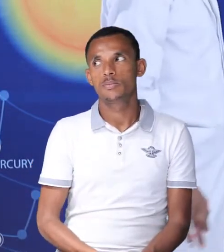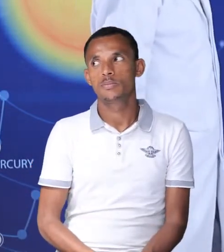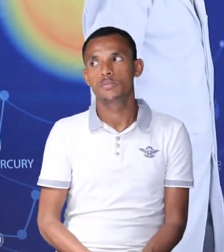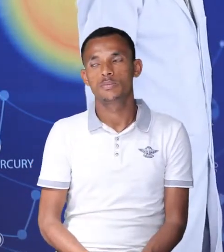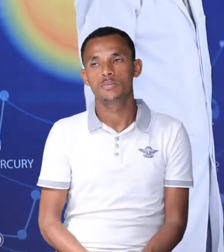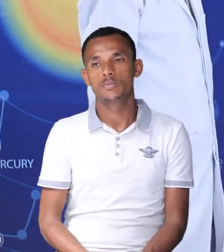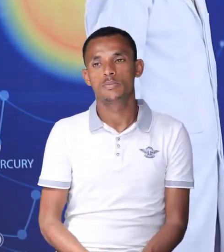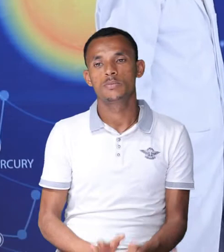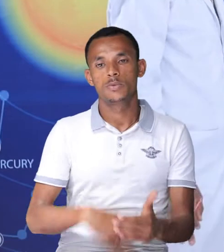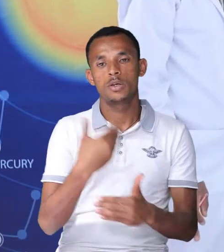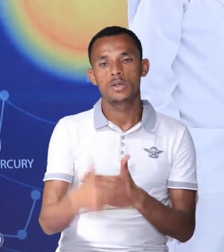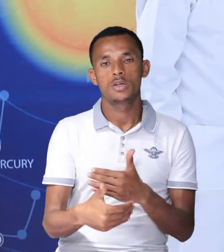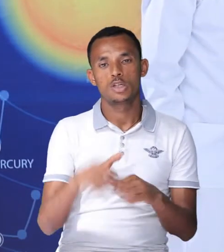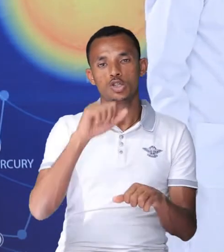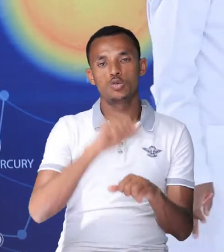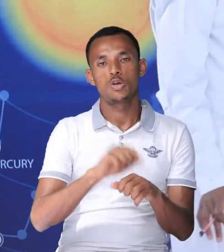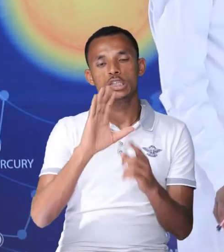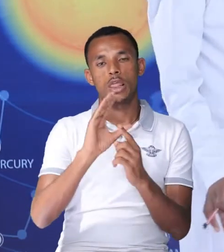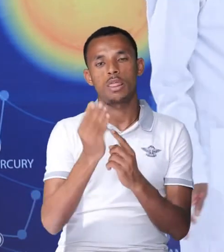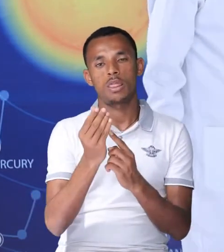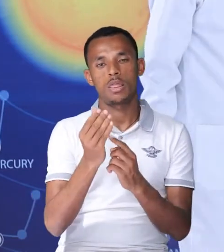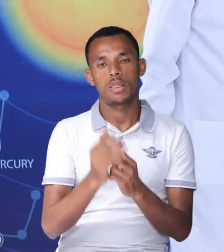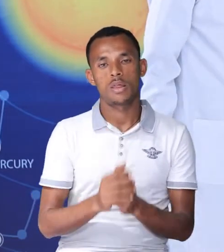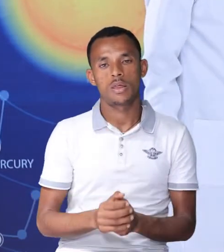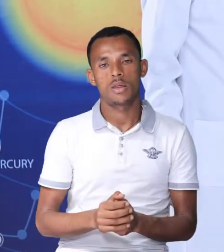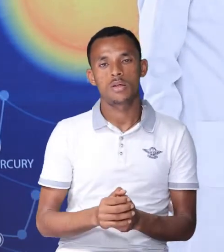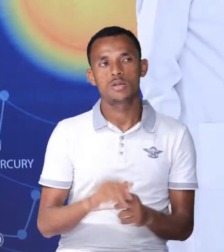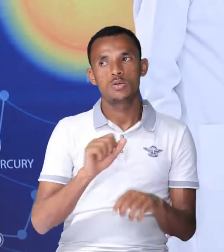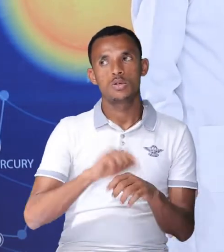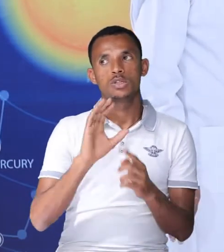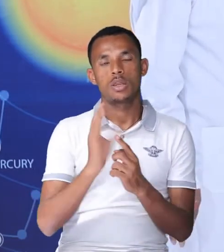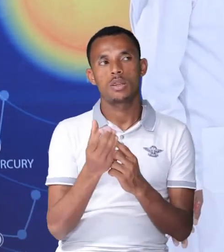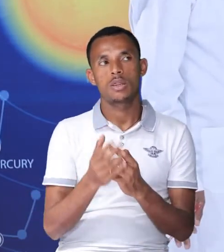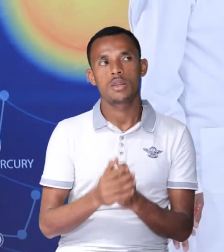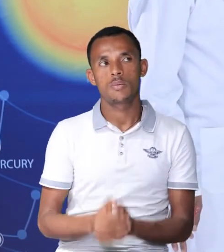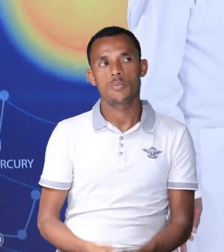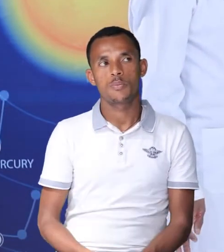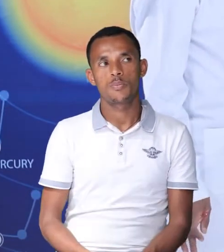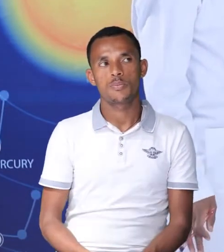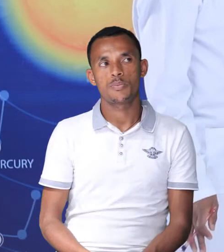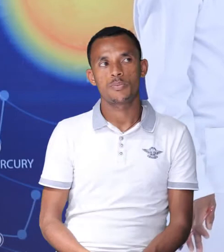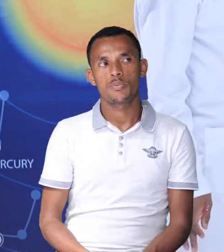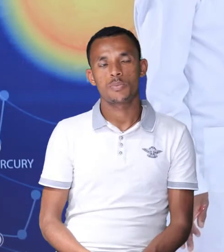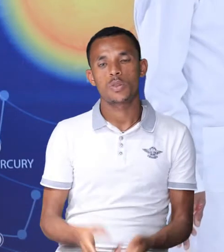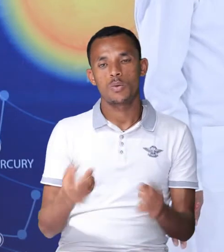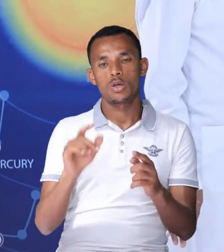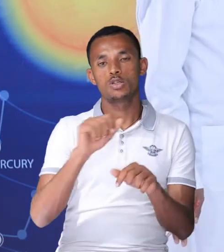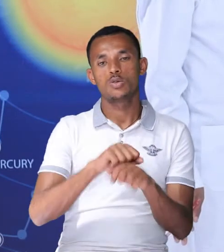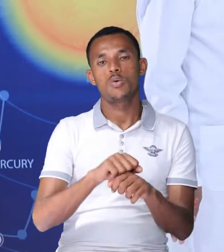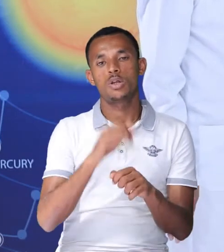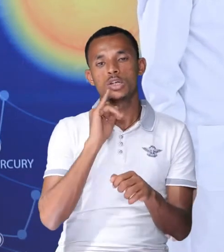The next one is about solid state. Solid state. When a solid